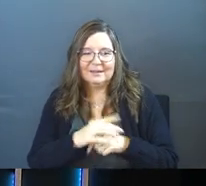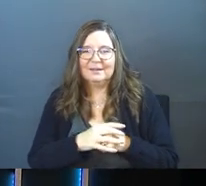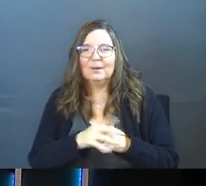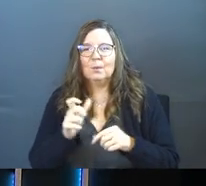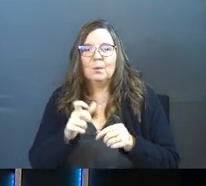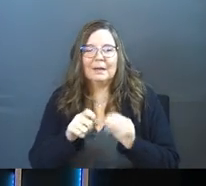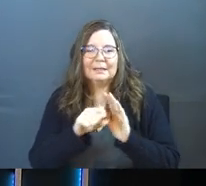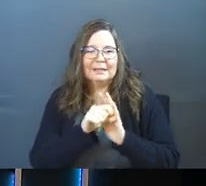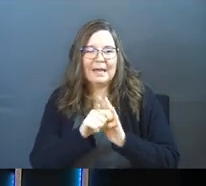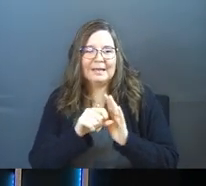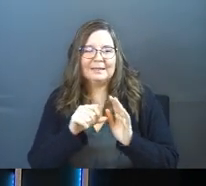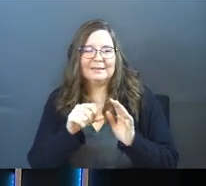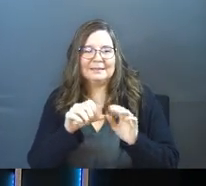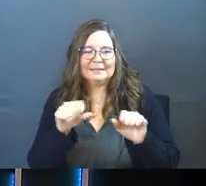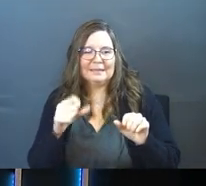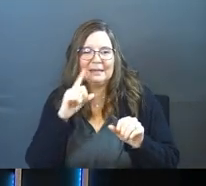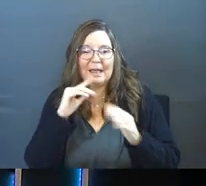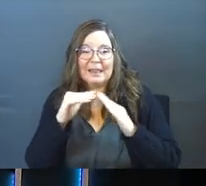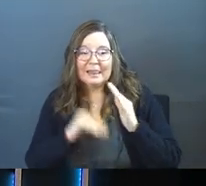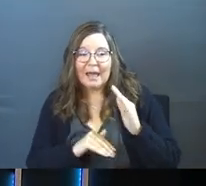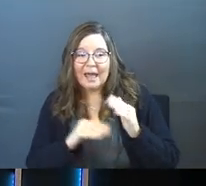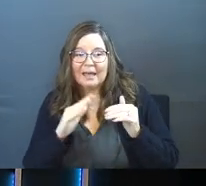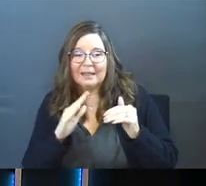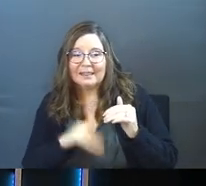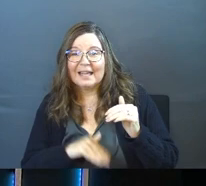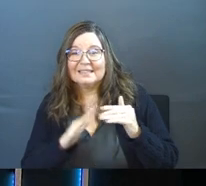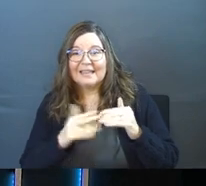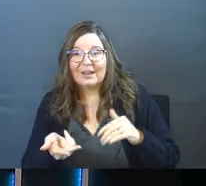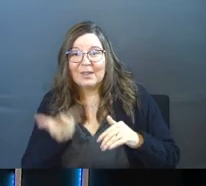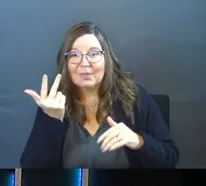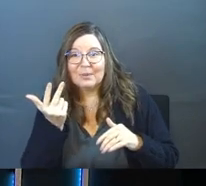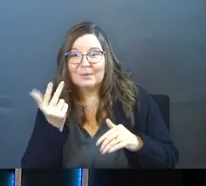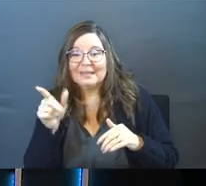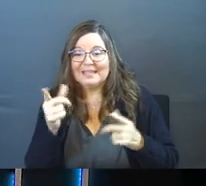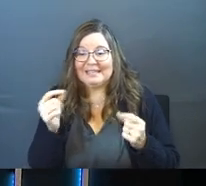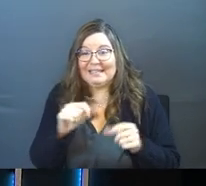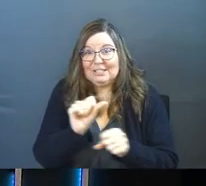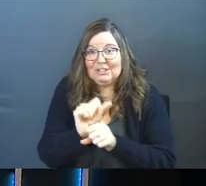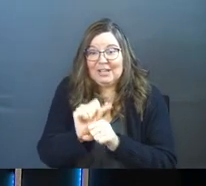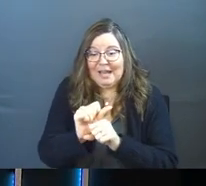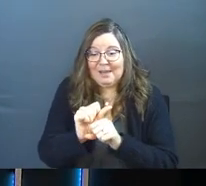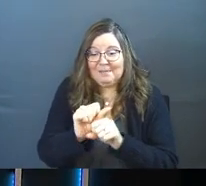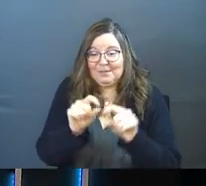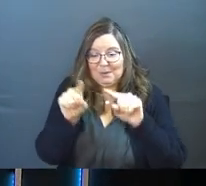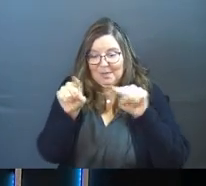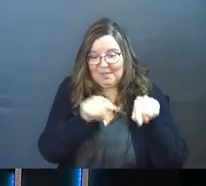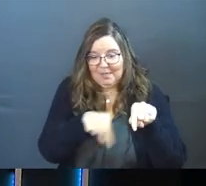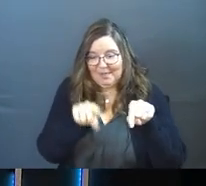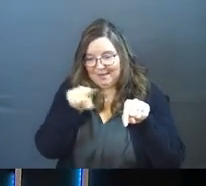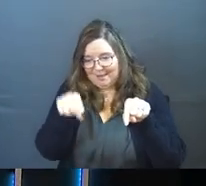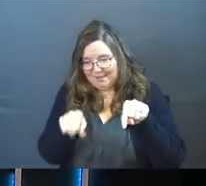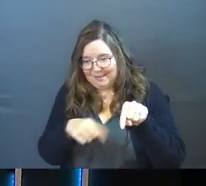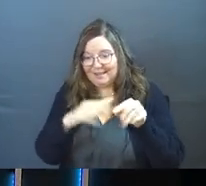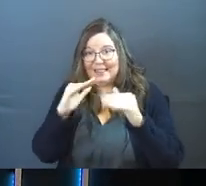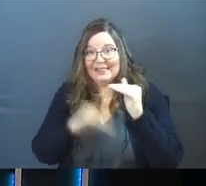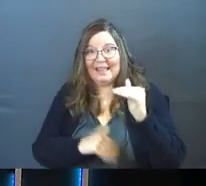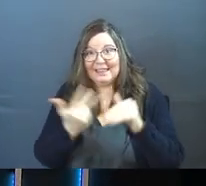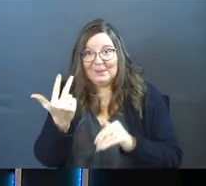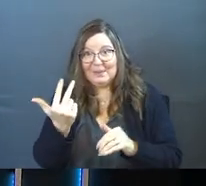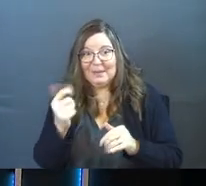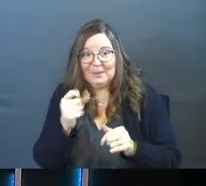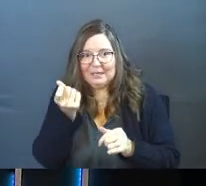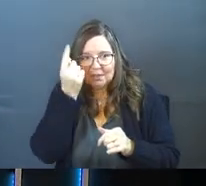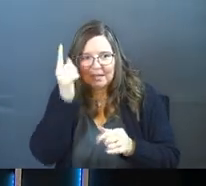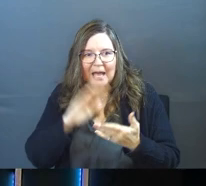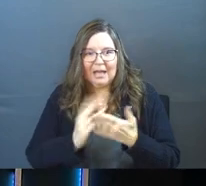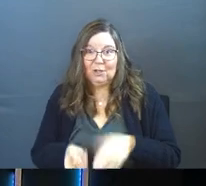does that symbol mean? Less than what? Three. Less than three. He did his job. He understood the mission, right? He's